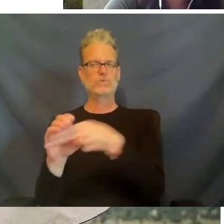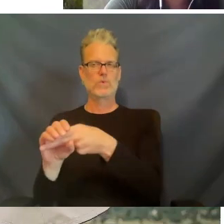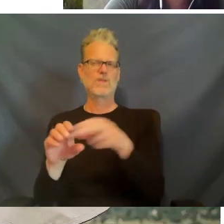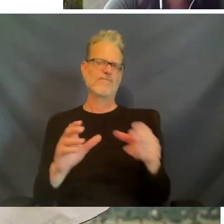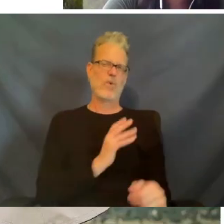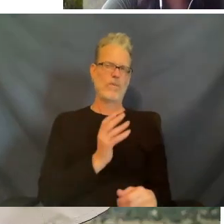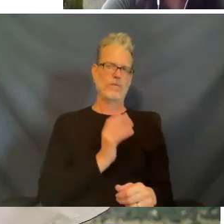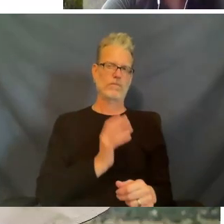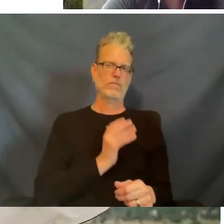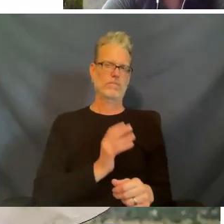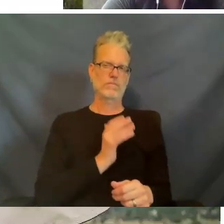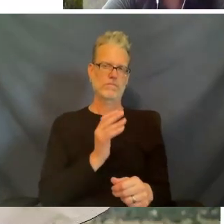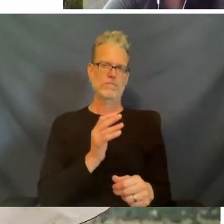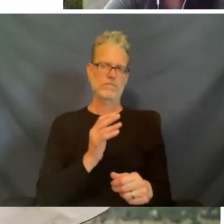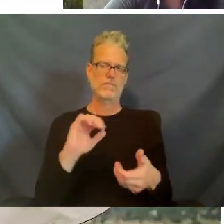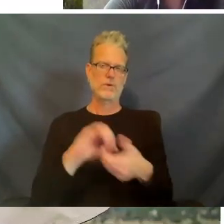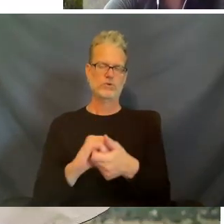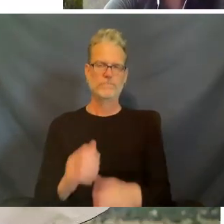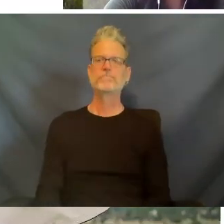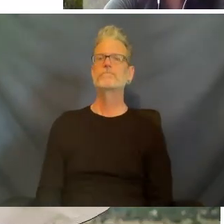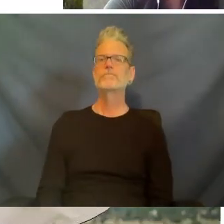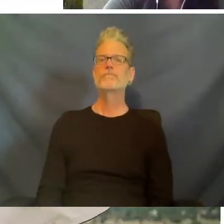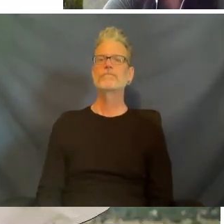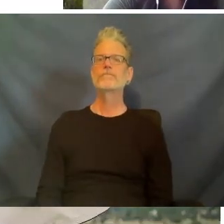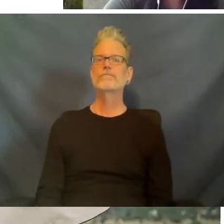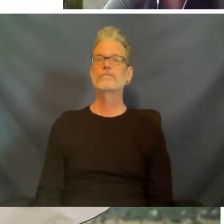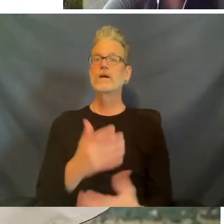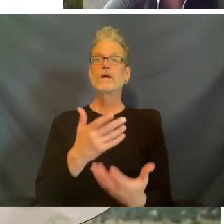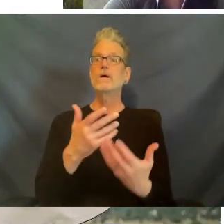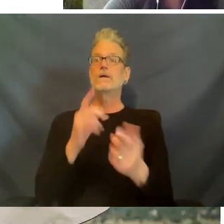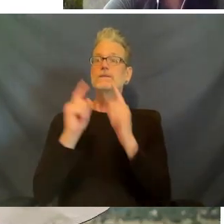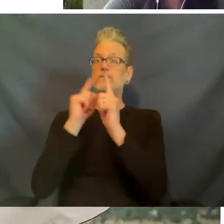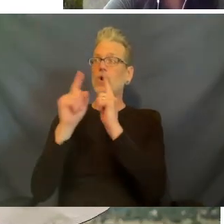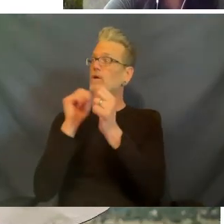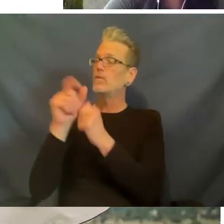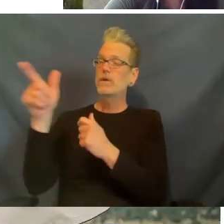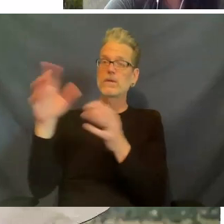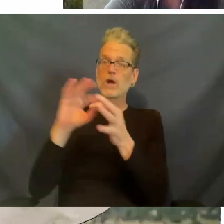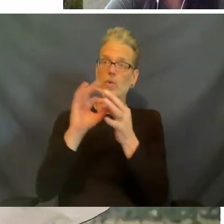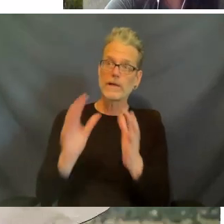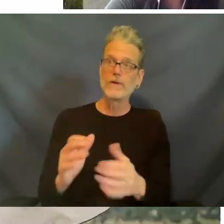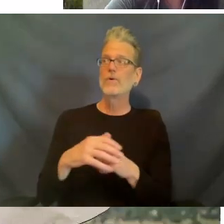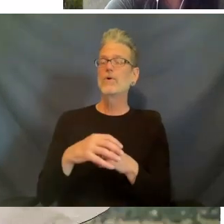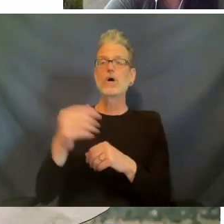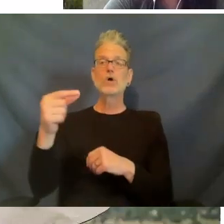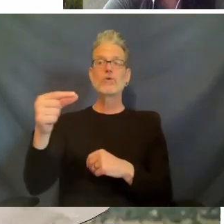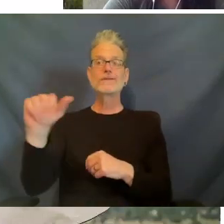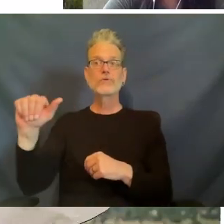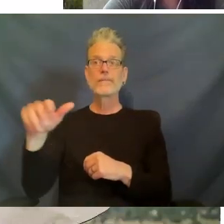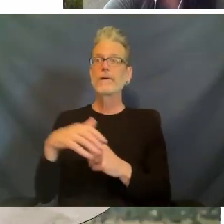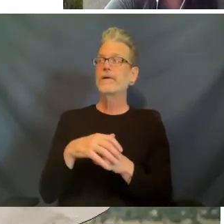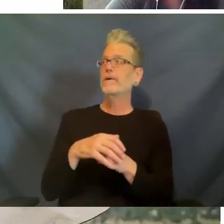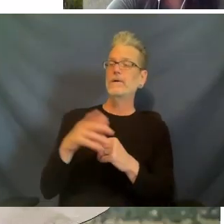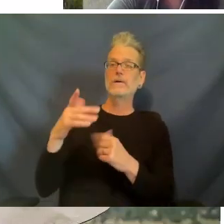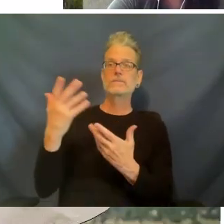path. And a conversation with a partnership coordinator or local staff or the grants and agreements, outreach and partnership engagement